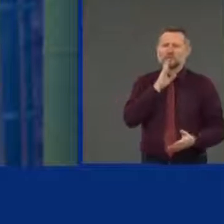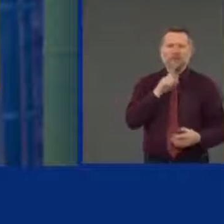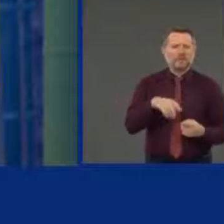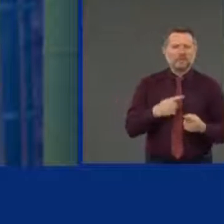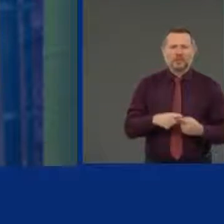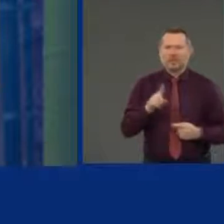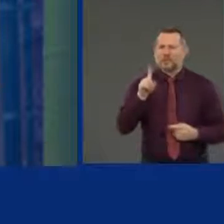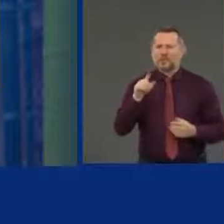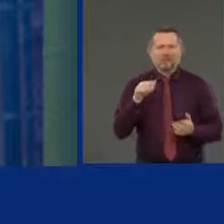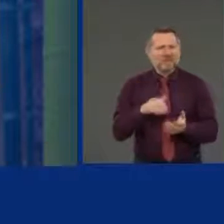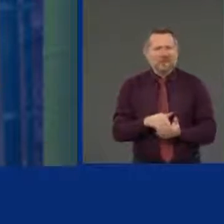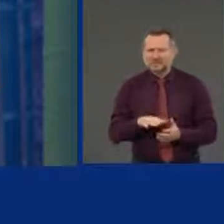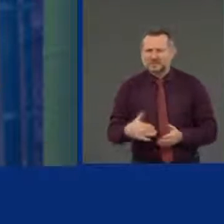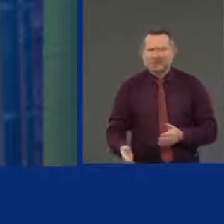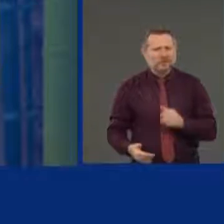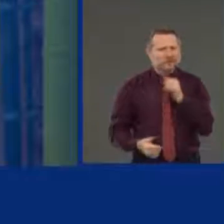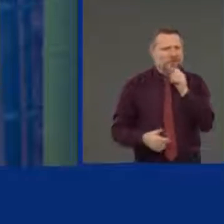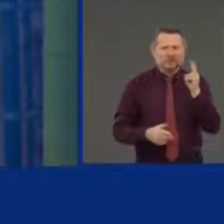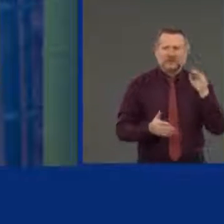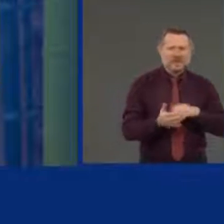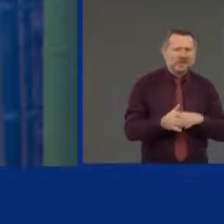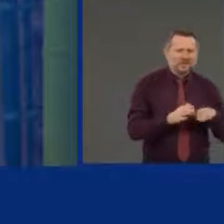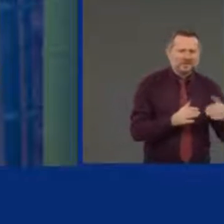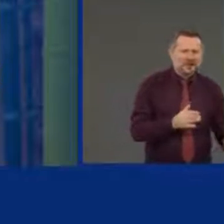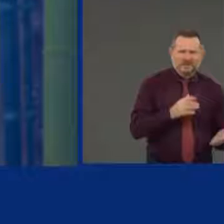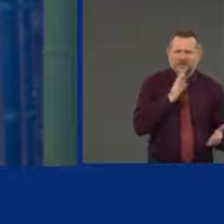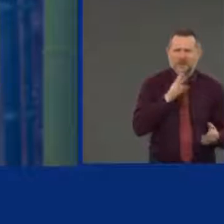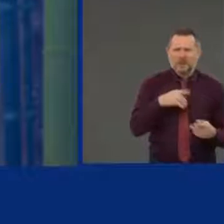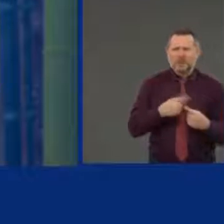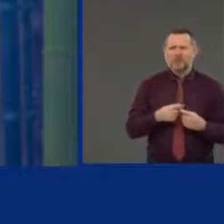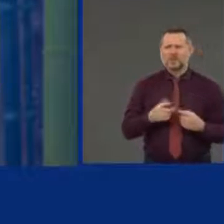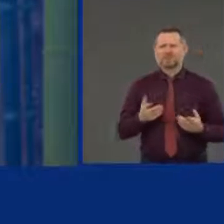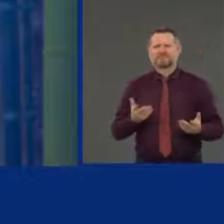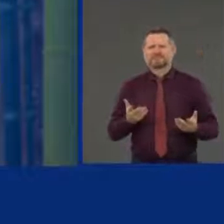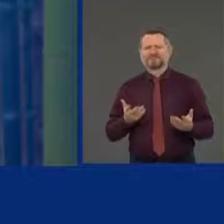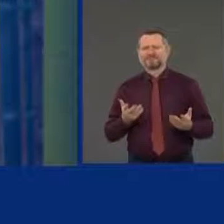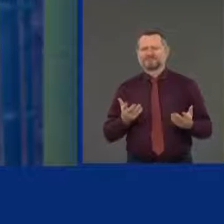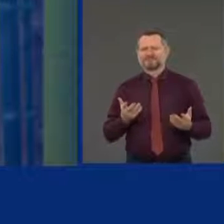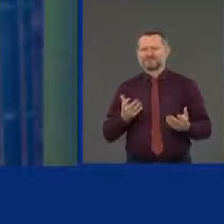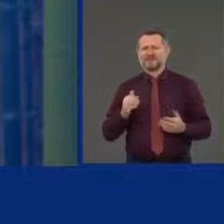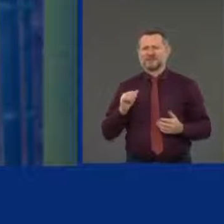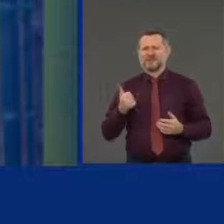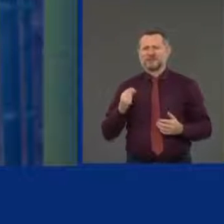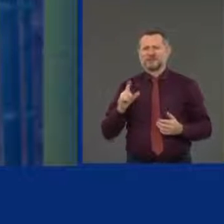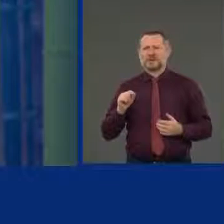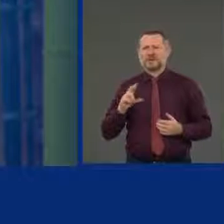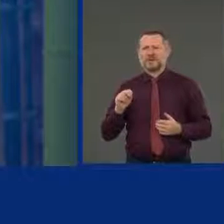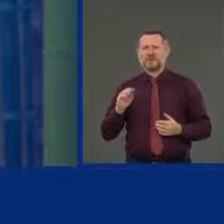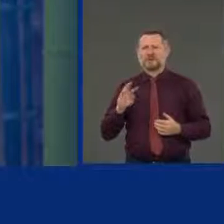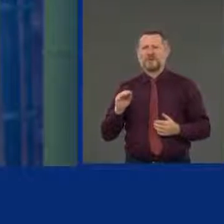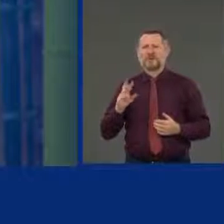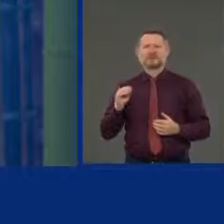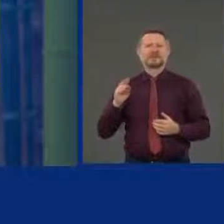about 2,000 deaths. We're talking about tens of thousands of deaths